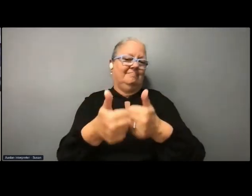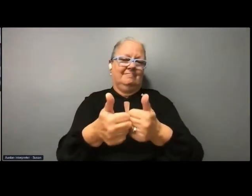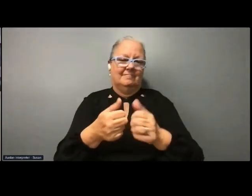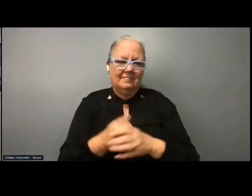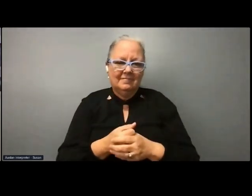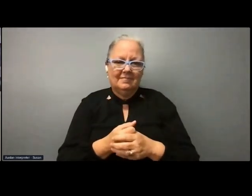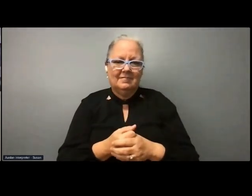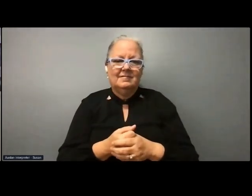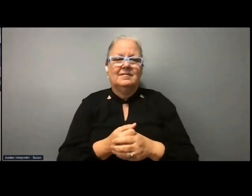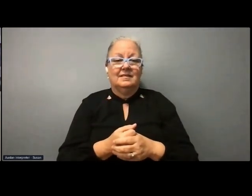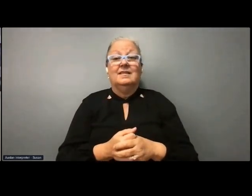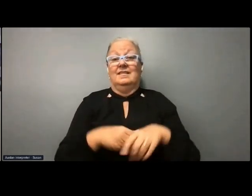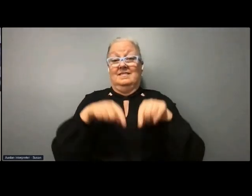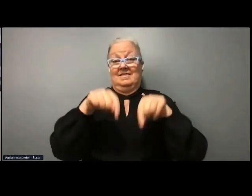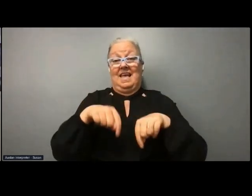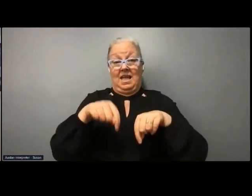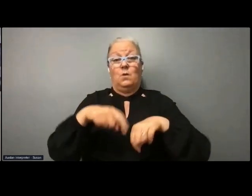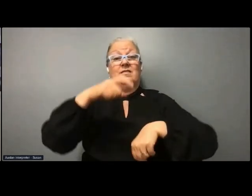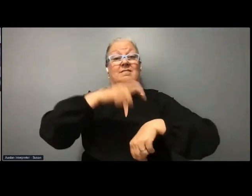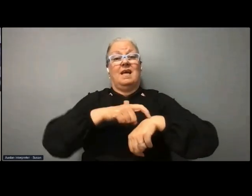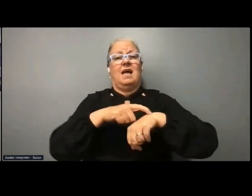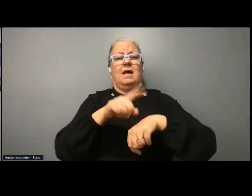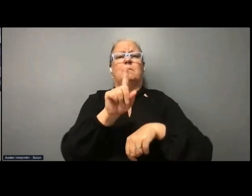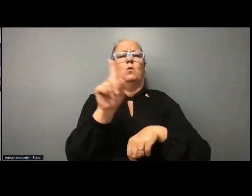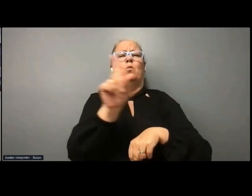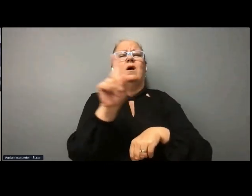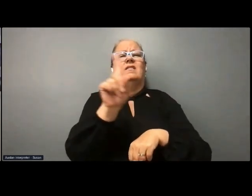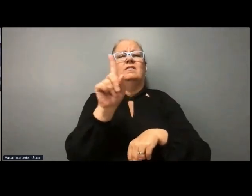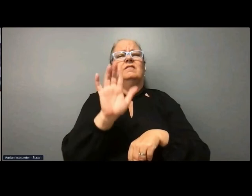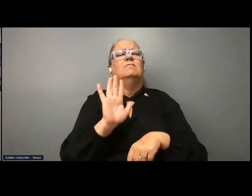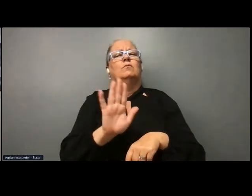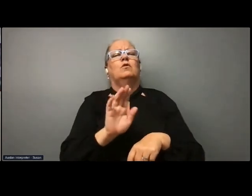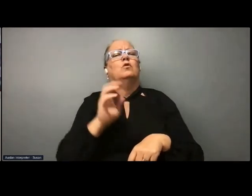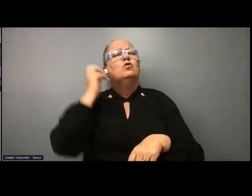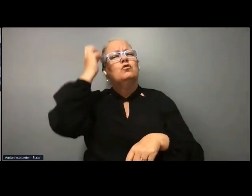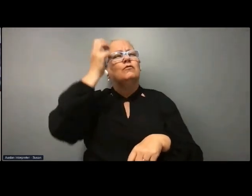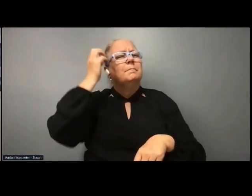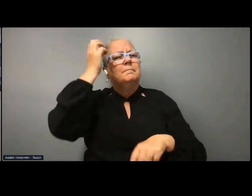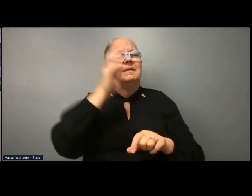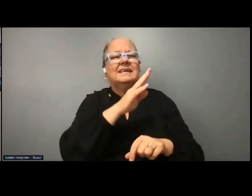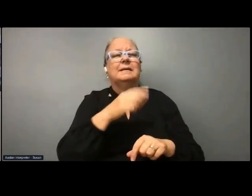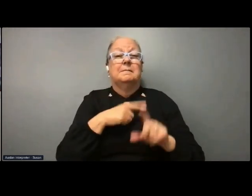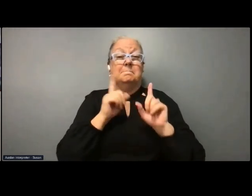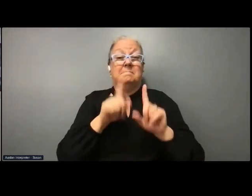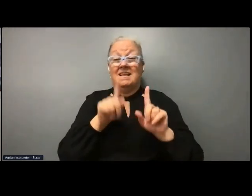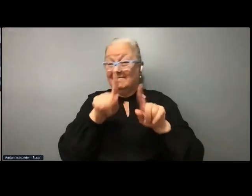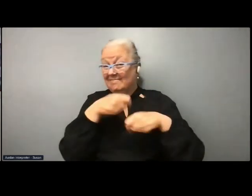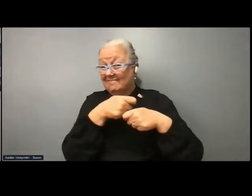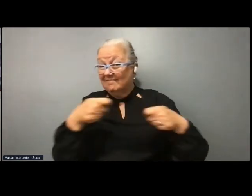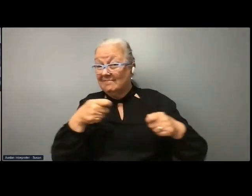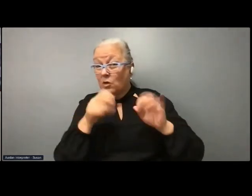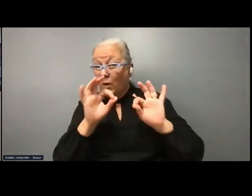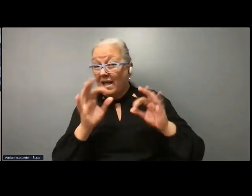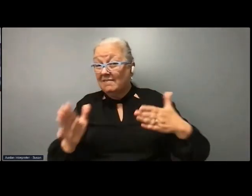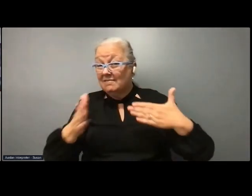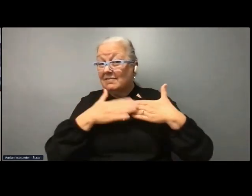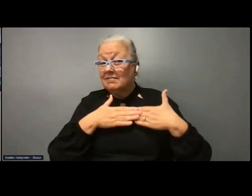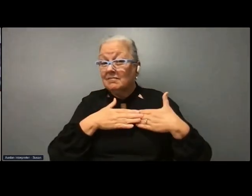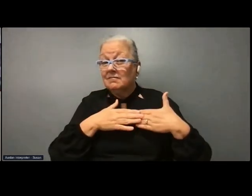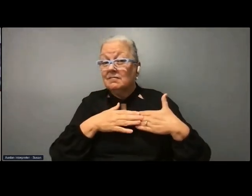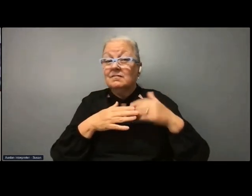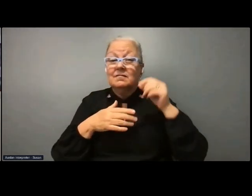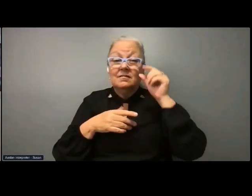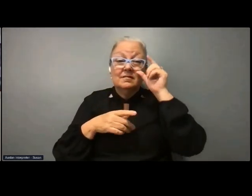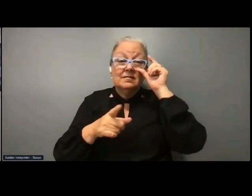just on 1 o'clock European time, so it's time to wrap this one up, if that is okay. Okay. Do you have any final